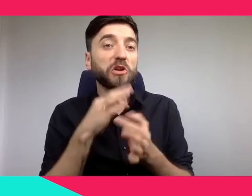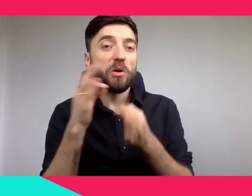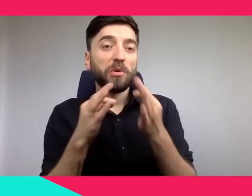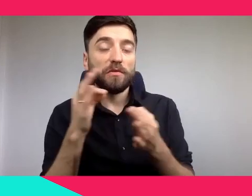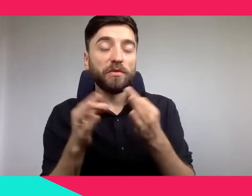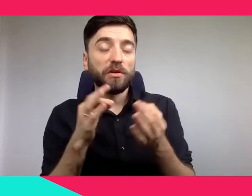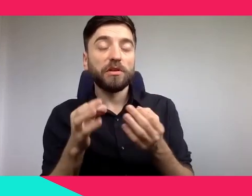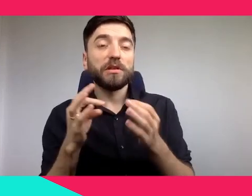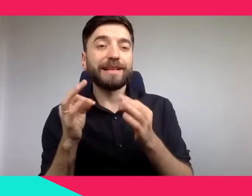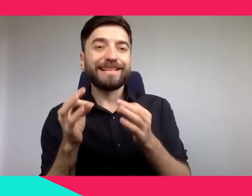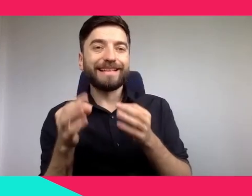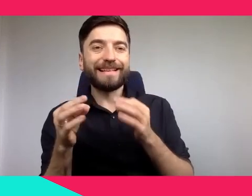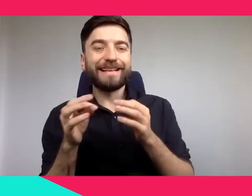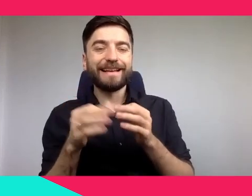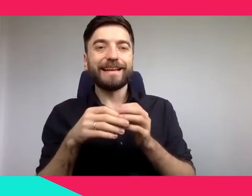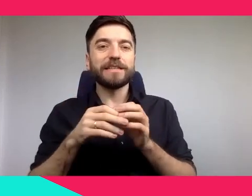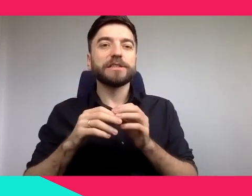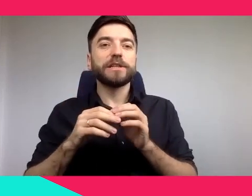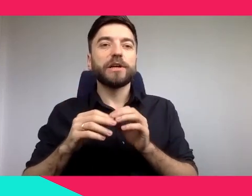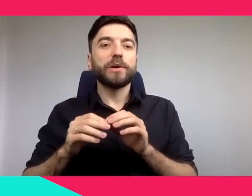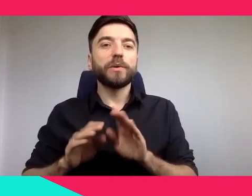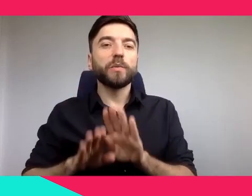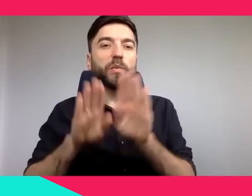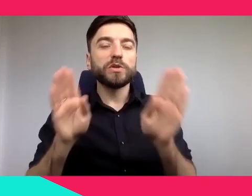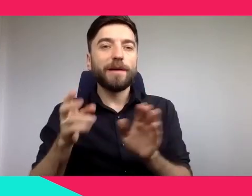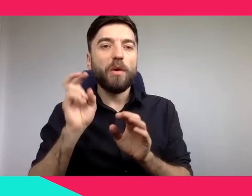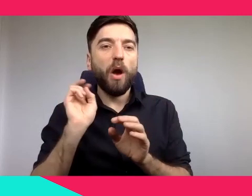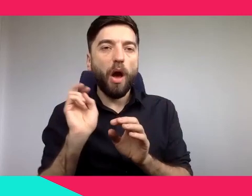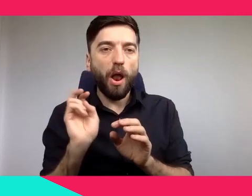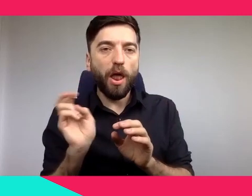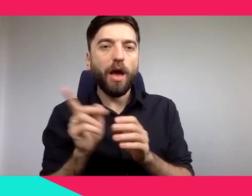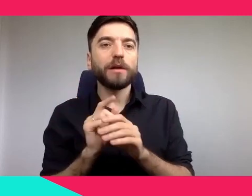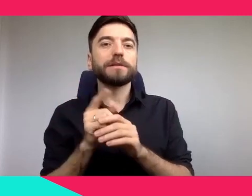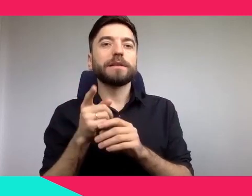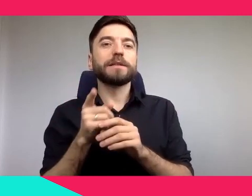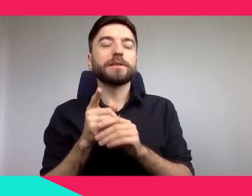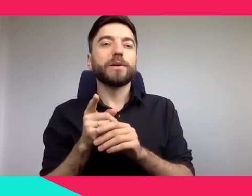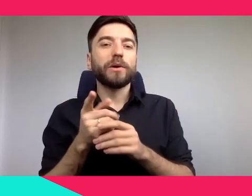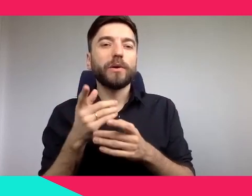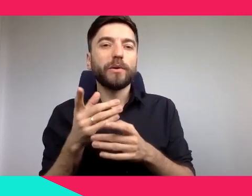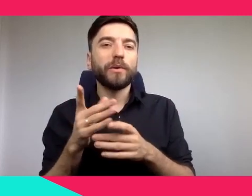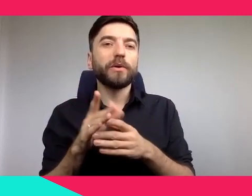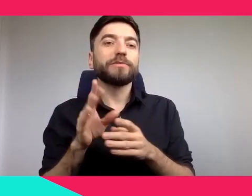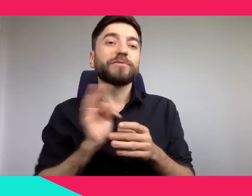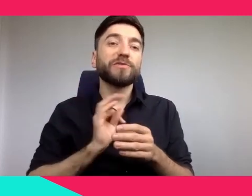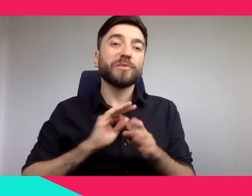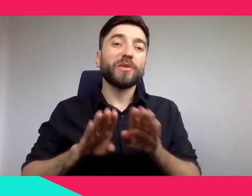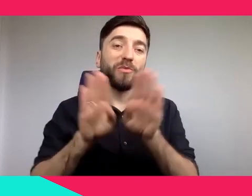are very limited in access, and no one is able to travel. So most of our information, most of